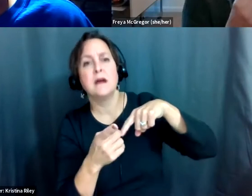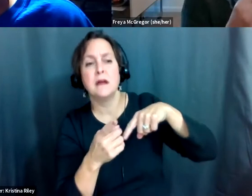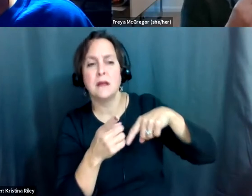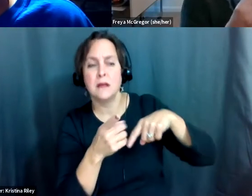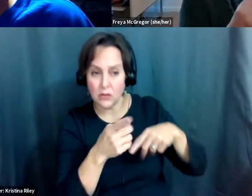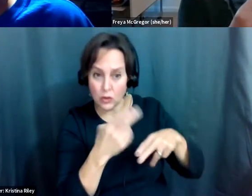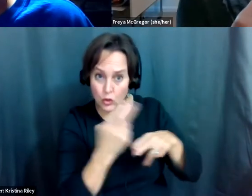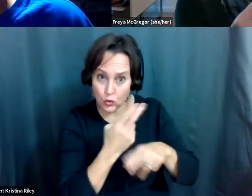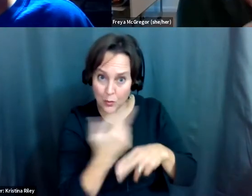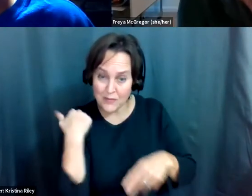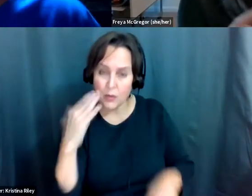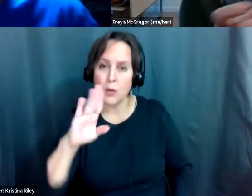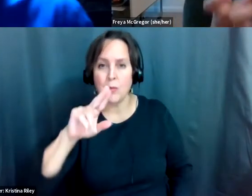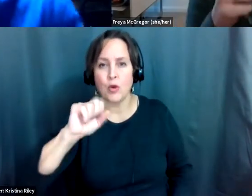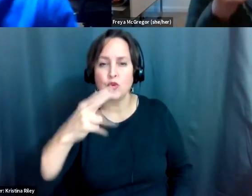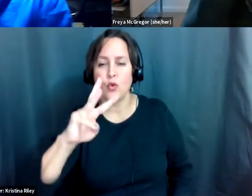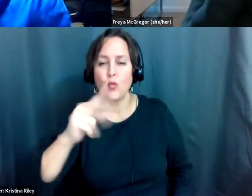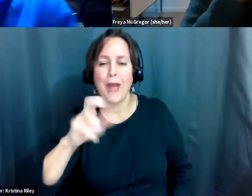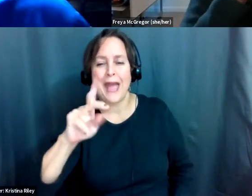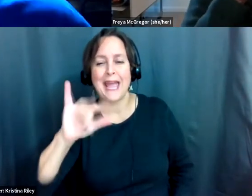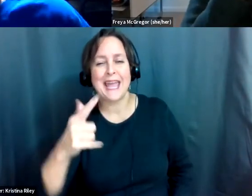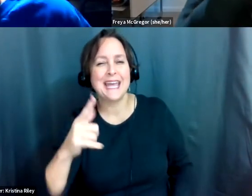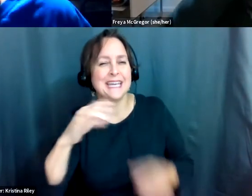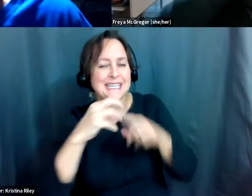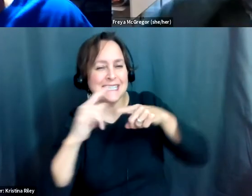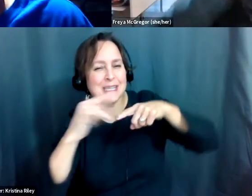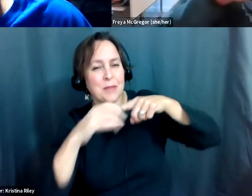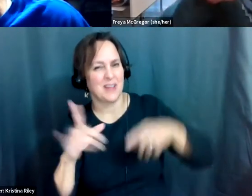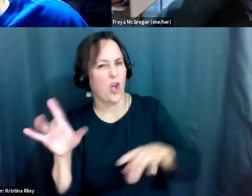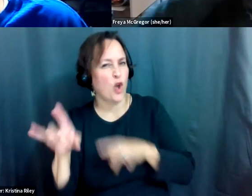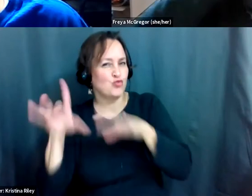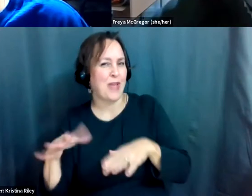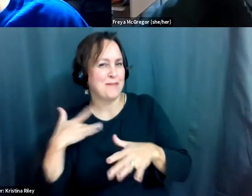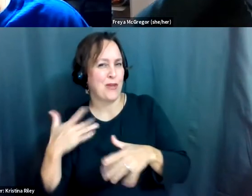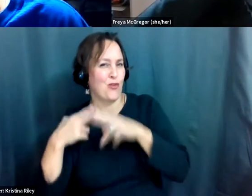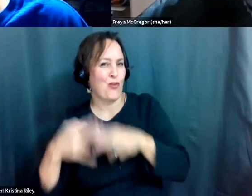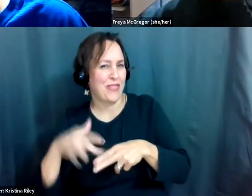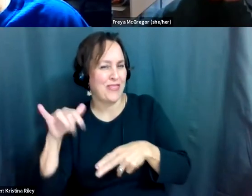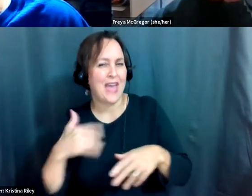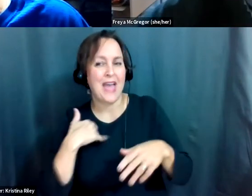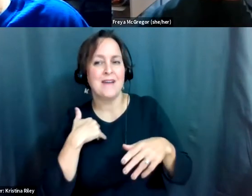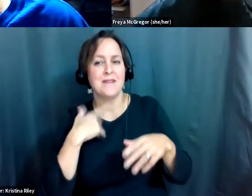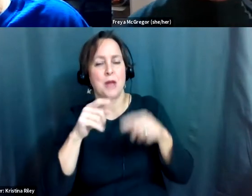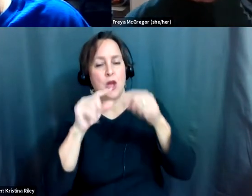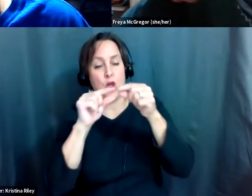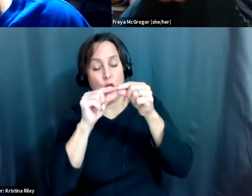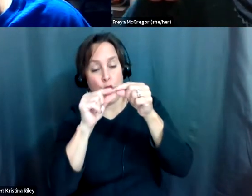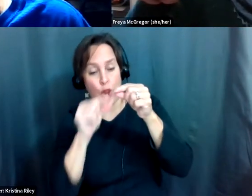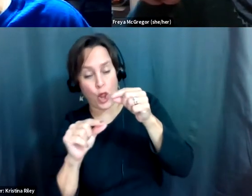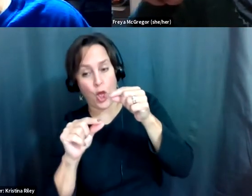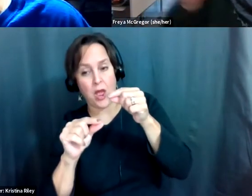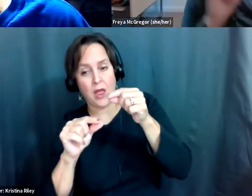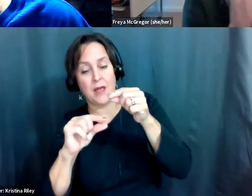called it the bushwhacking tip back in Australia. They're like, there's a, there's one that's kind of long and it comes down and then it goes